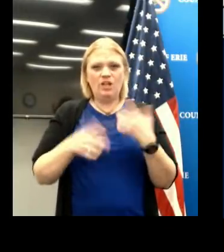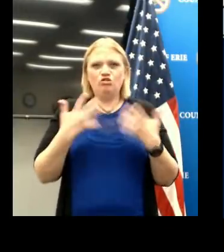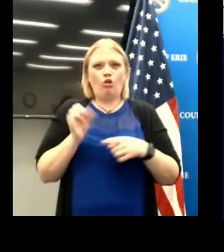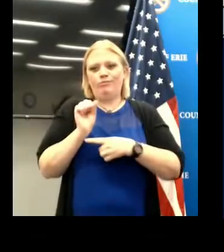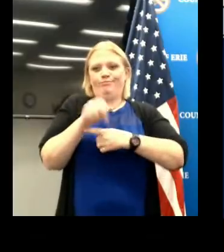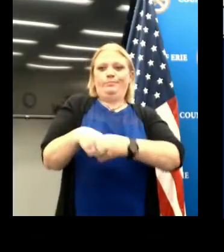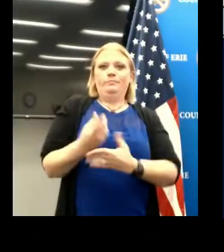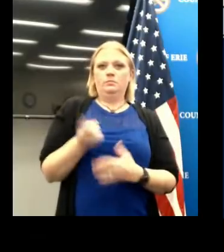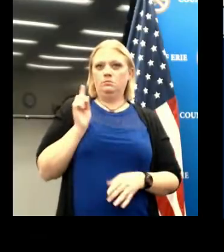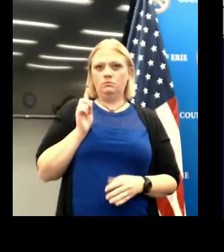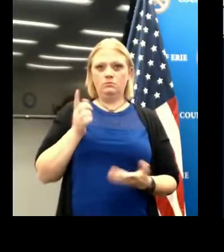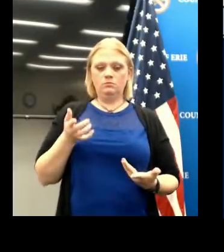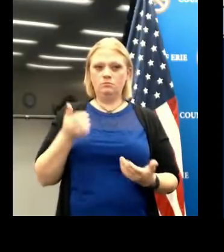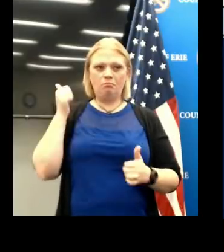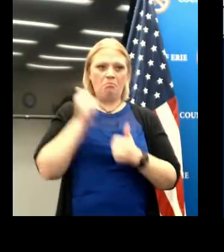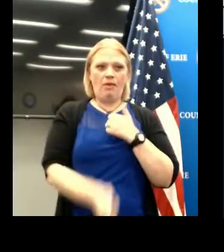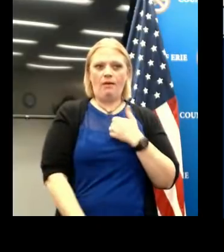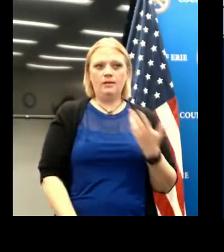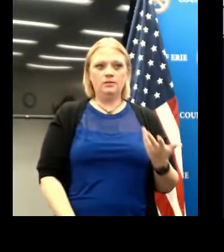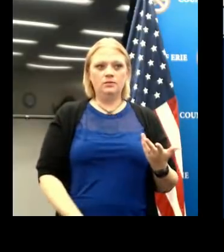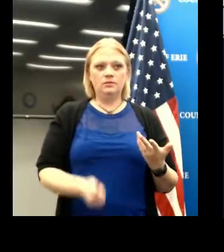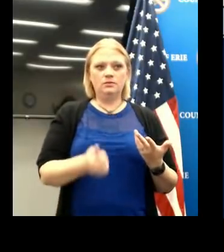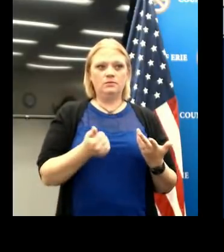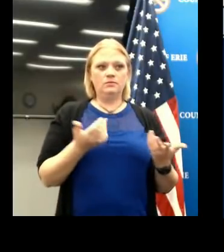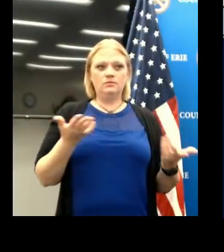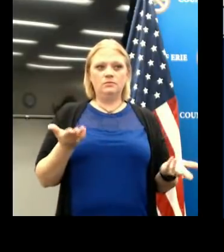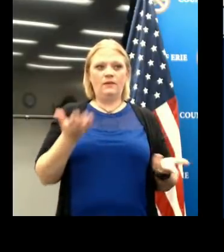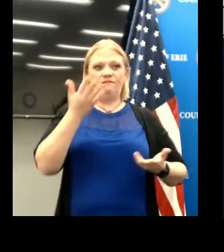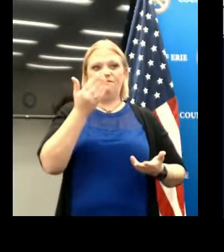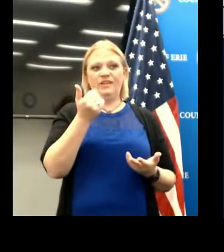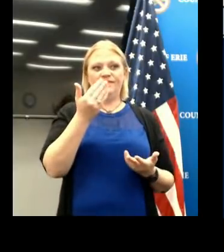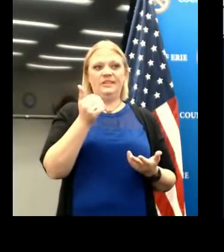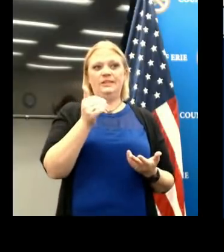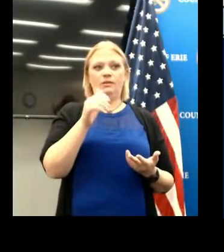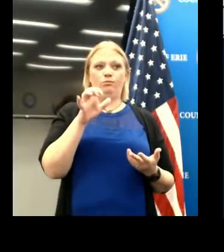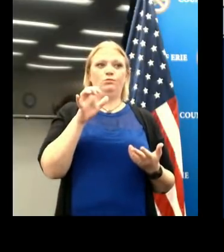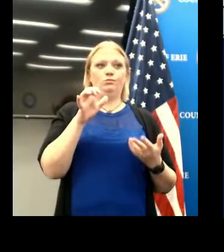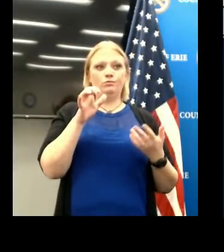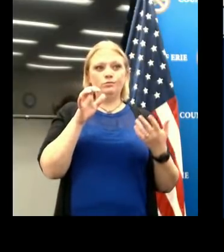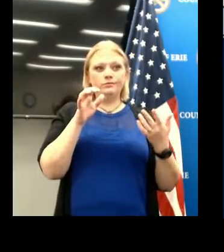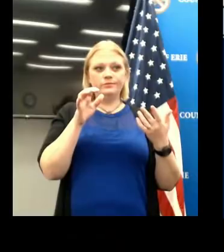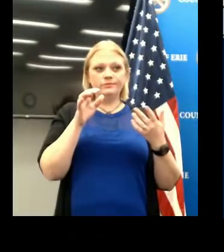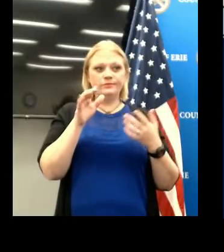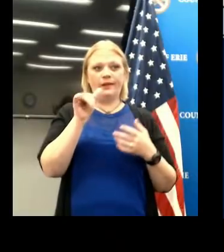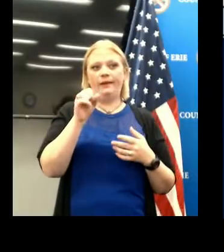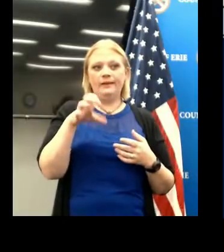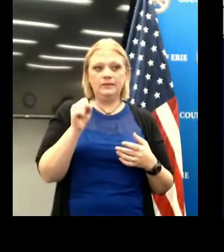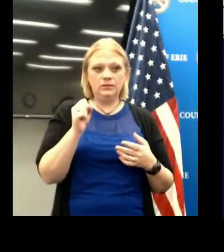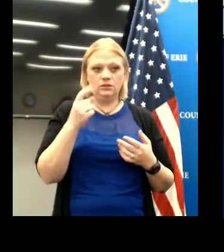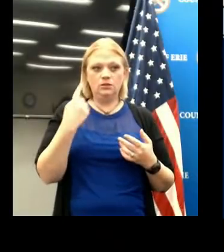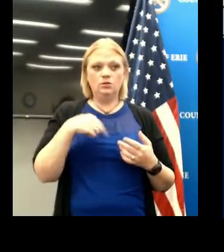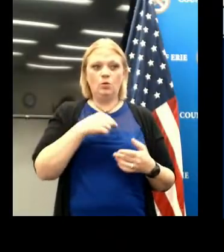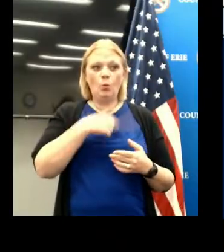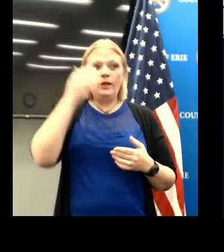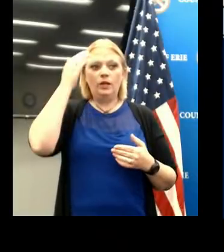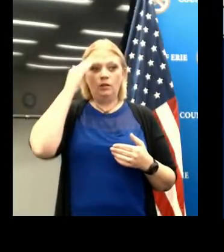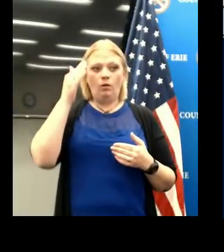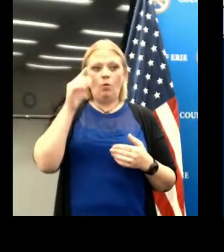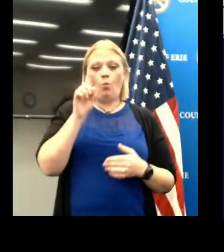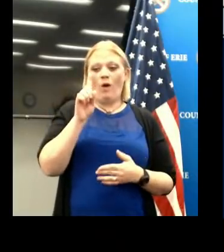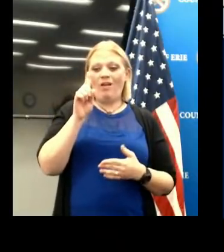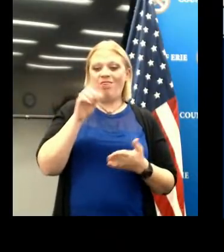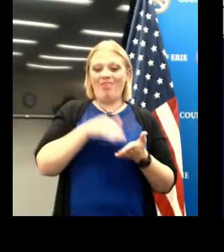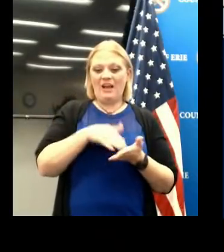last week's total of 1,520 cases. So we know that more than 1,520 individuals